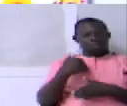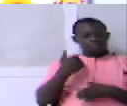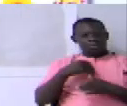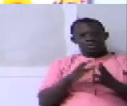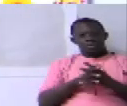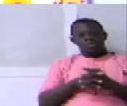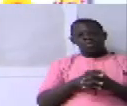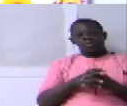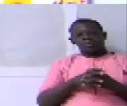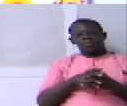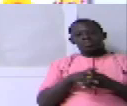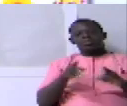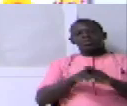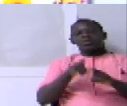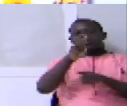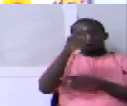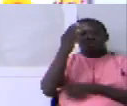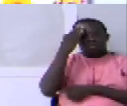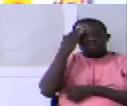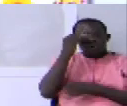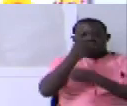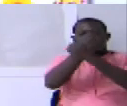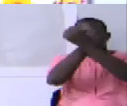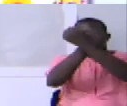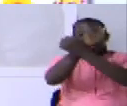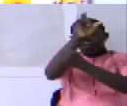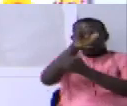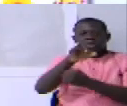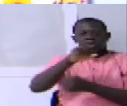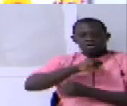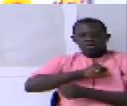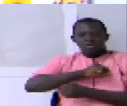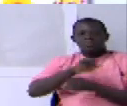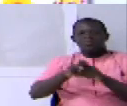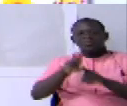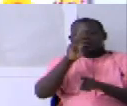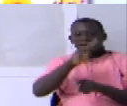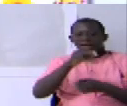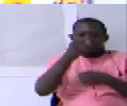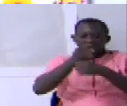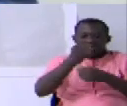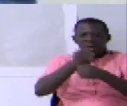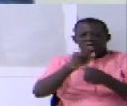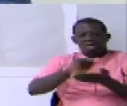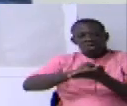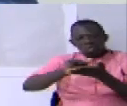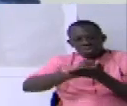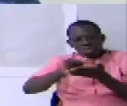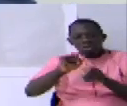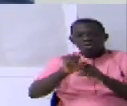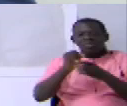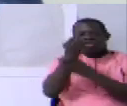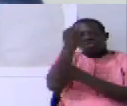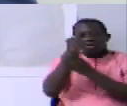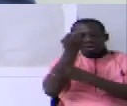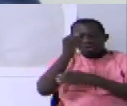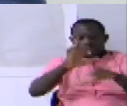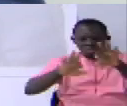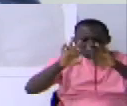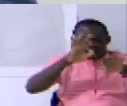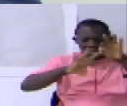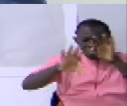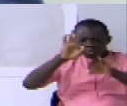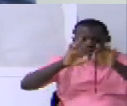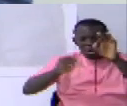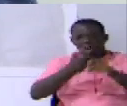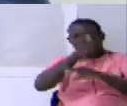Do you realize that the prisoners themselves organize the chere, they wash it and remove all the